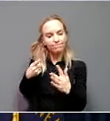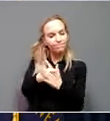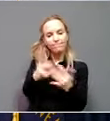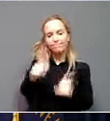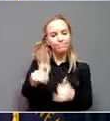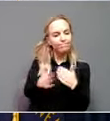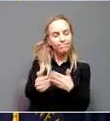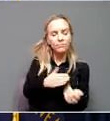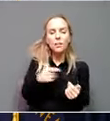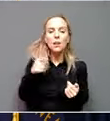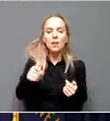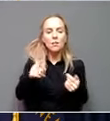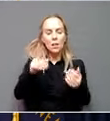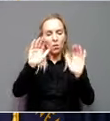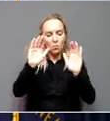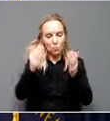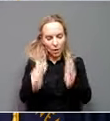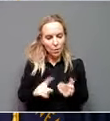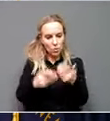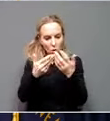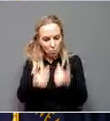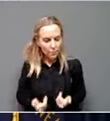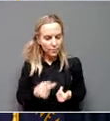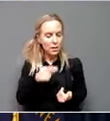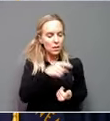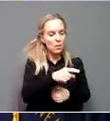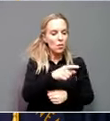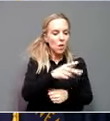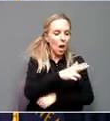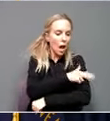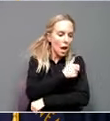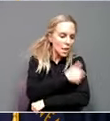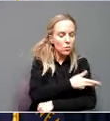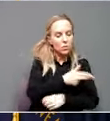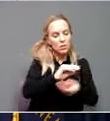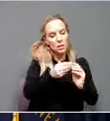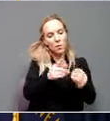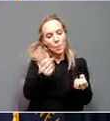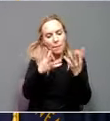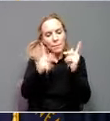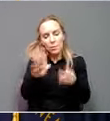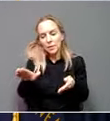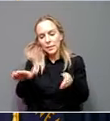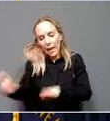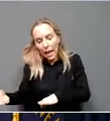and deaths? And if you have them, is it something that could be added to the dashboard?